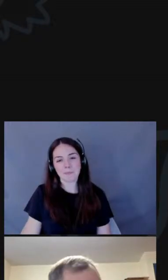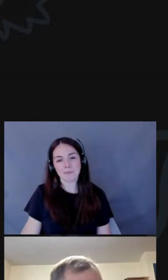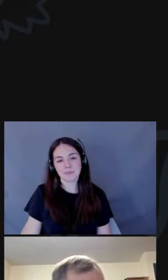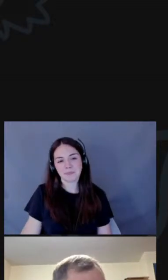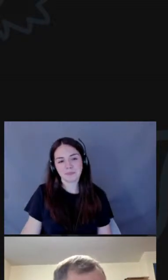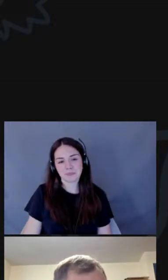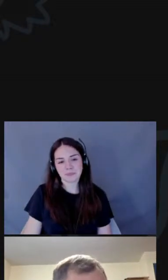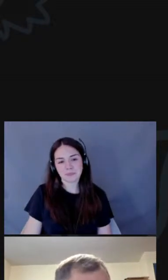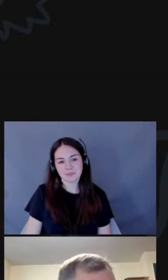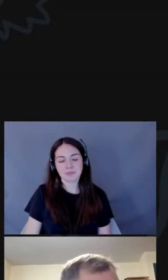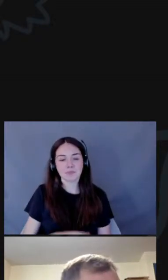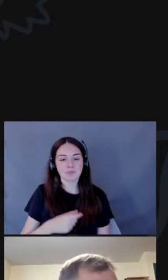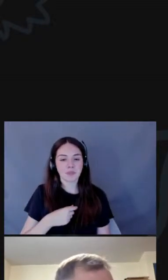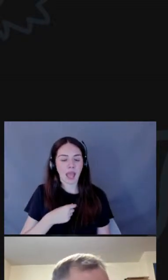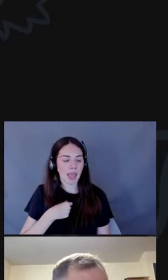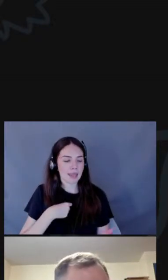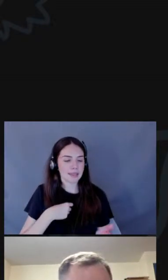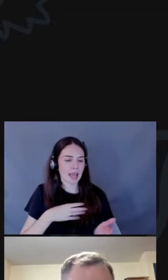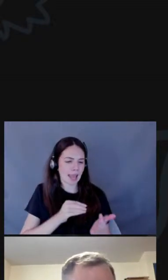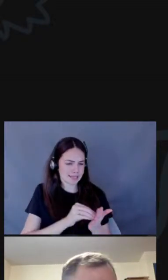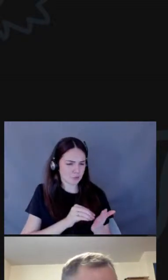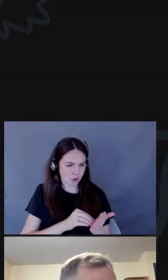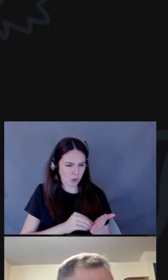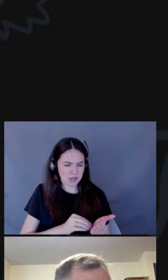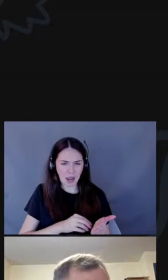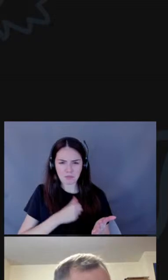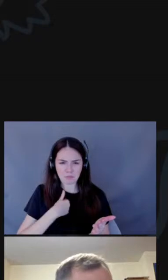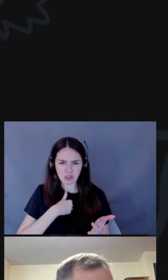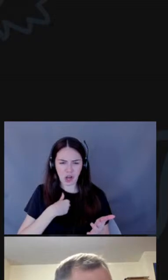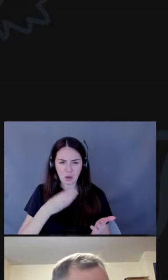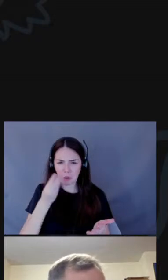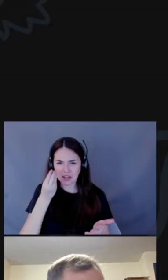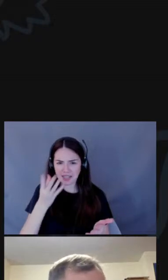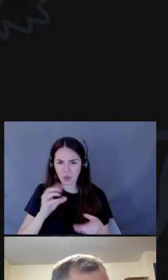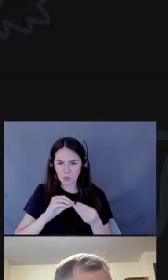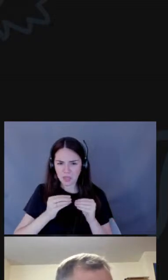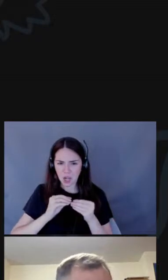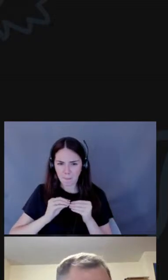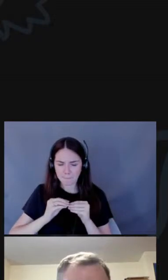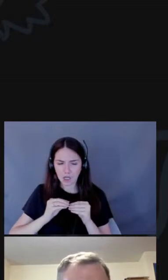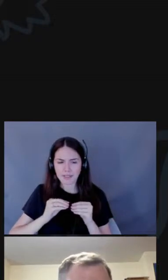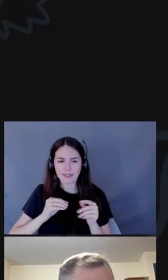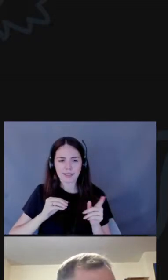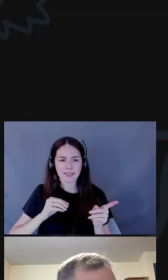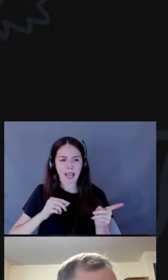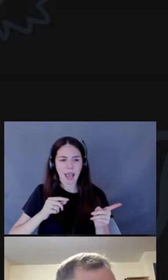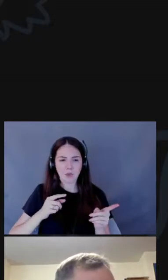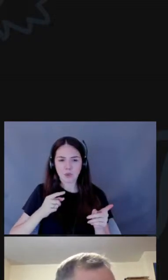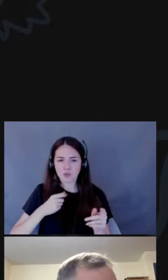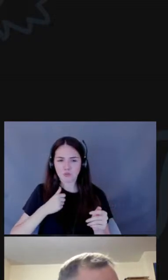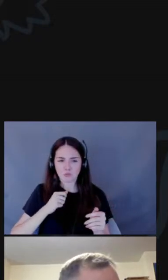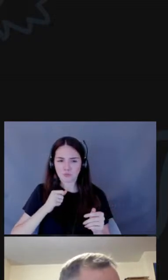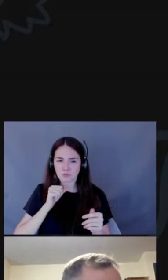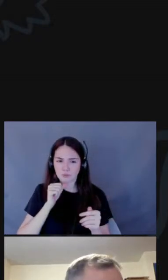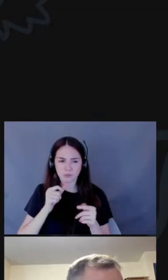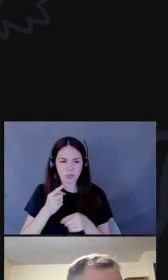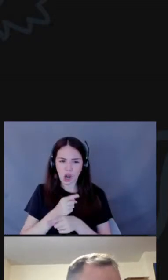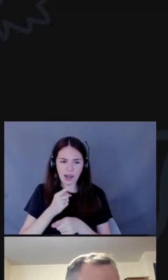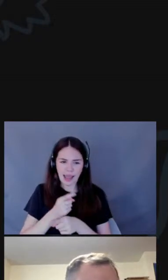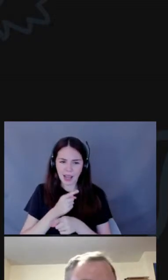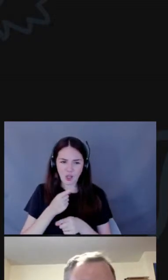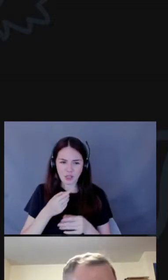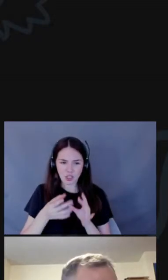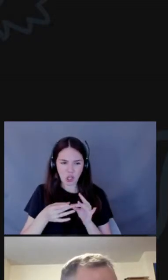I did write down my notes. I'm sorry. Let me tell you these numbers because I wildly inaccurately quoted them and I want to get them right.